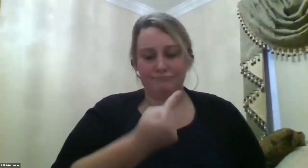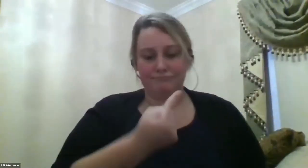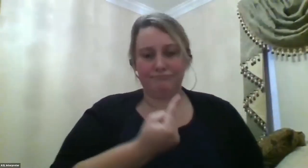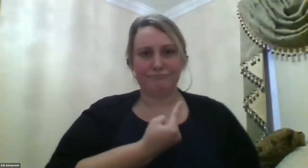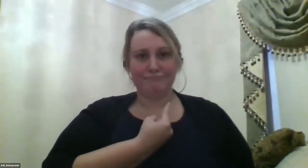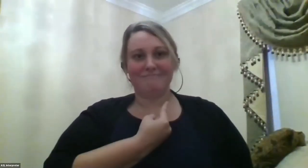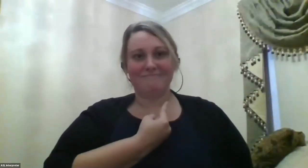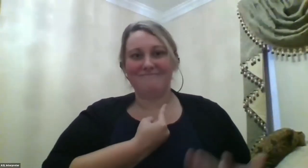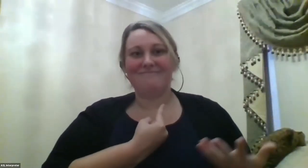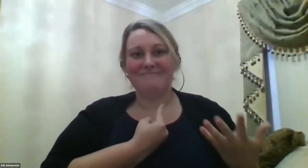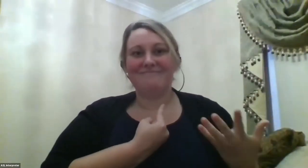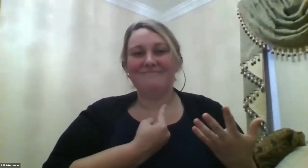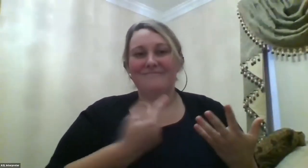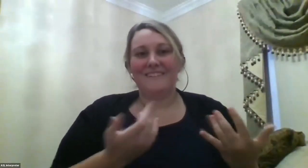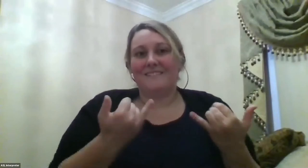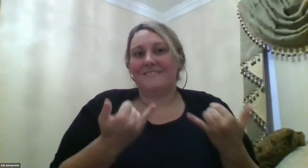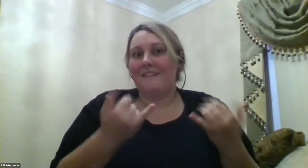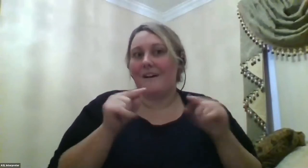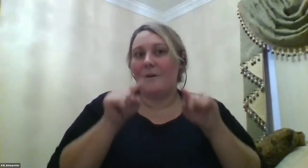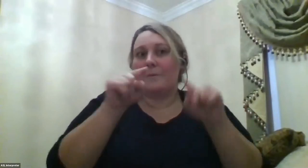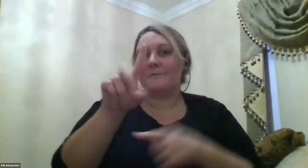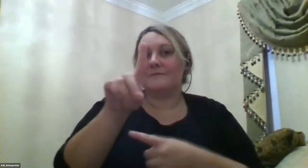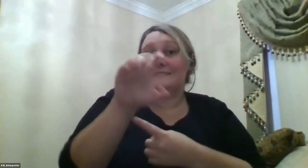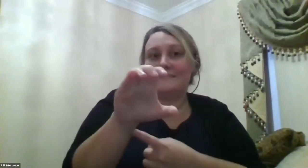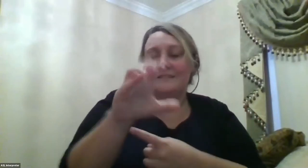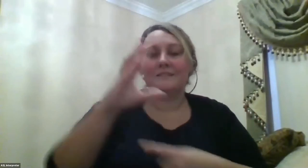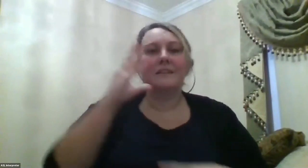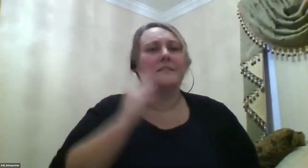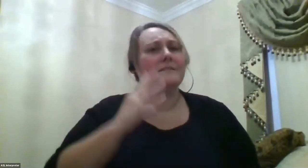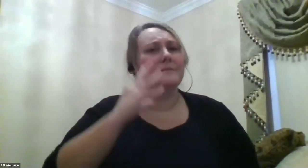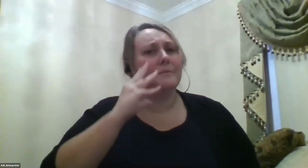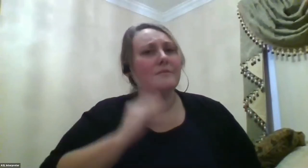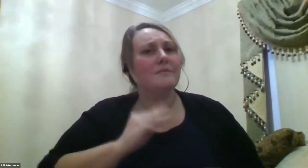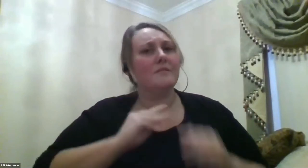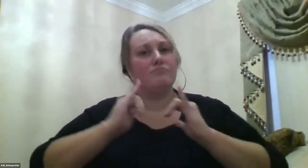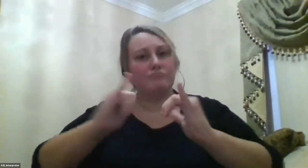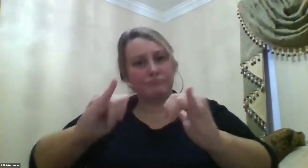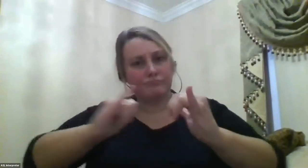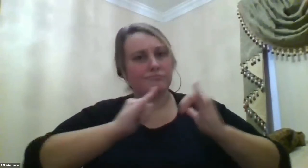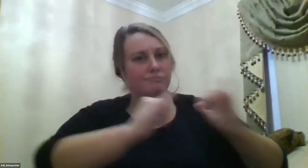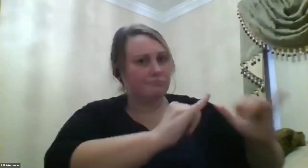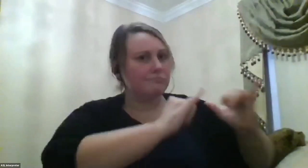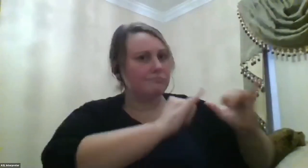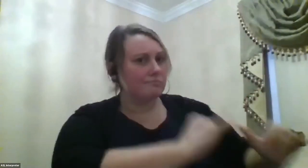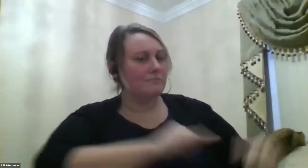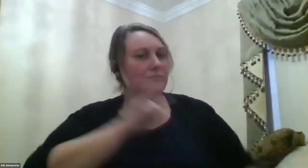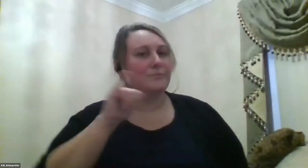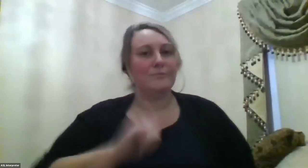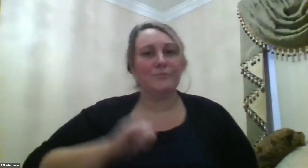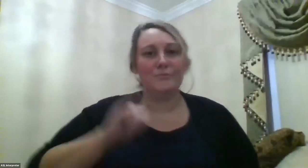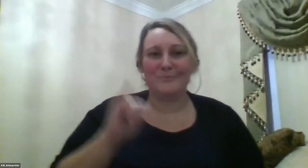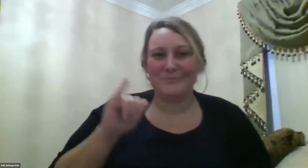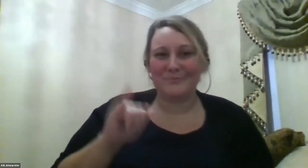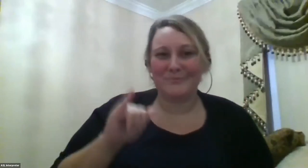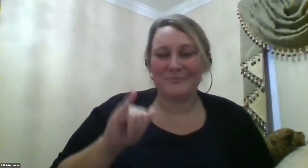this multiplicity that didn't center the oppression of whiteness onto me, but it was actually something else